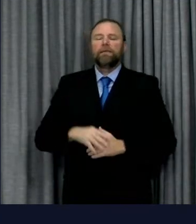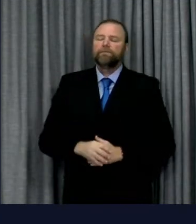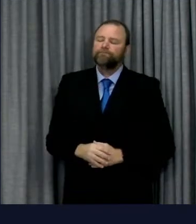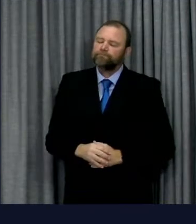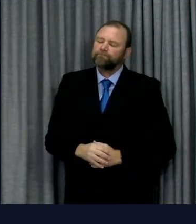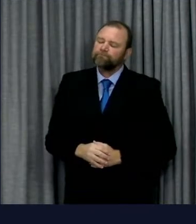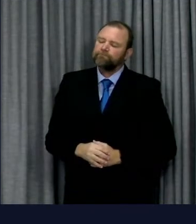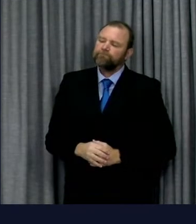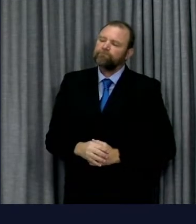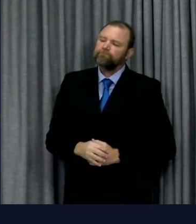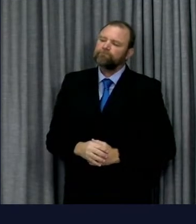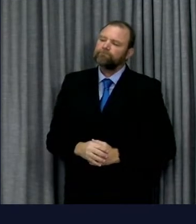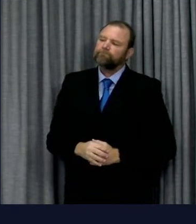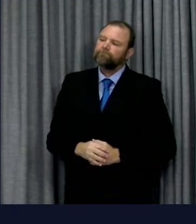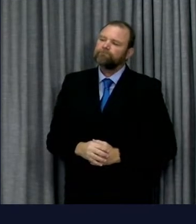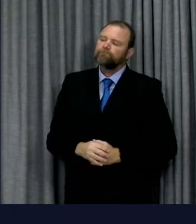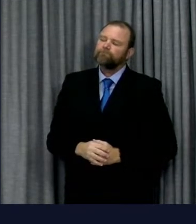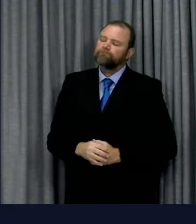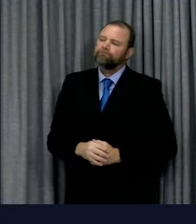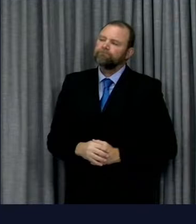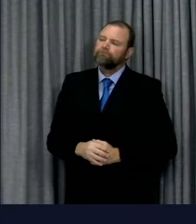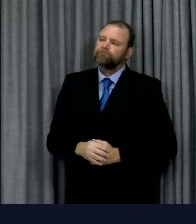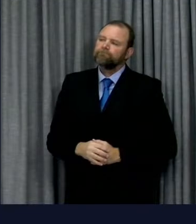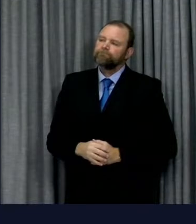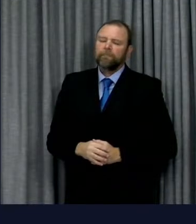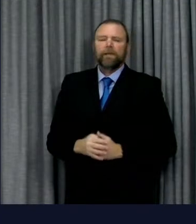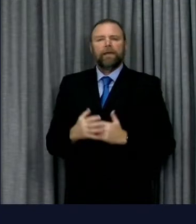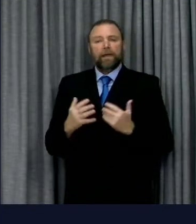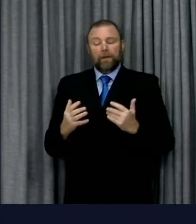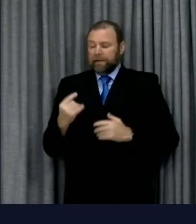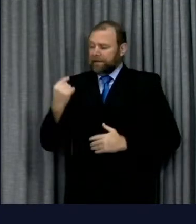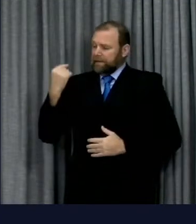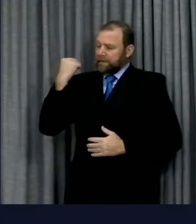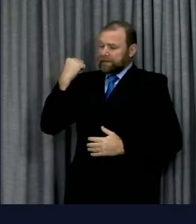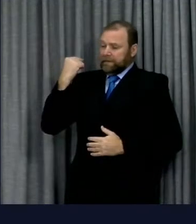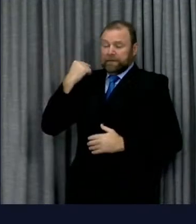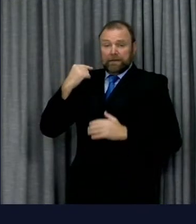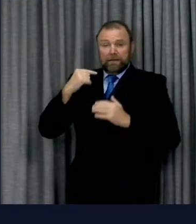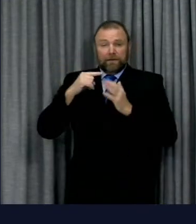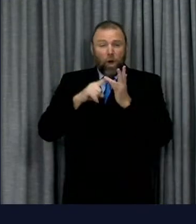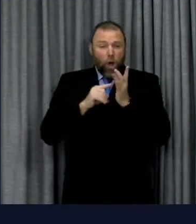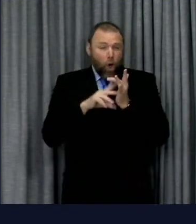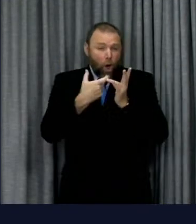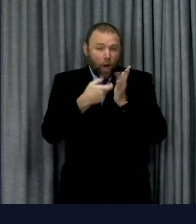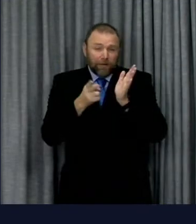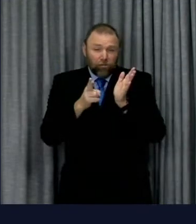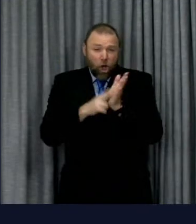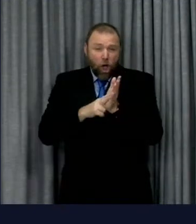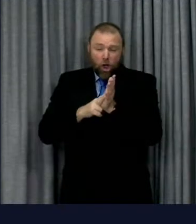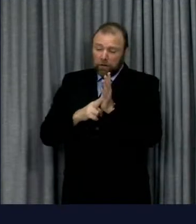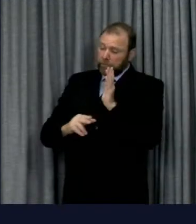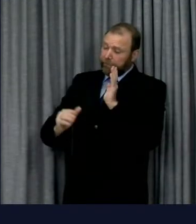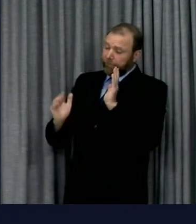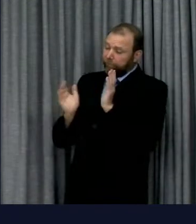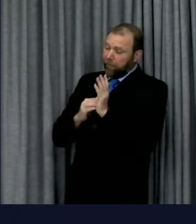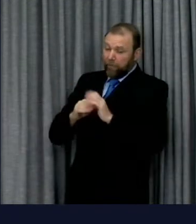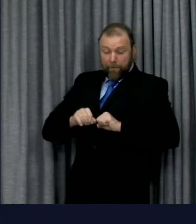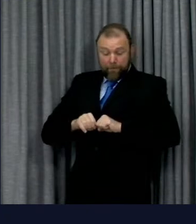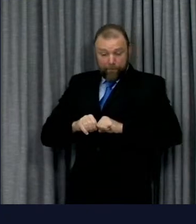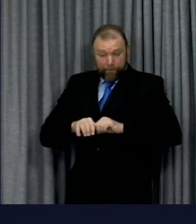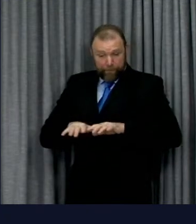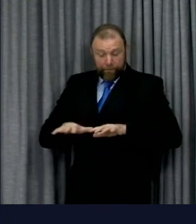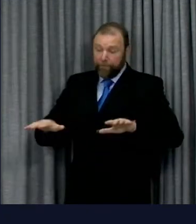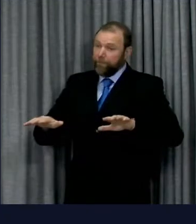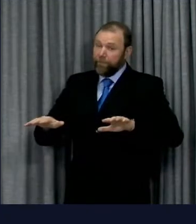Now, the arrival of that Omicron wave before Christmas was just another unpleasant twist in this